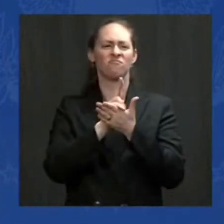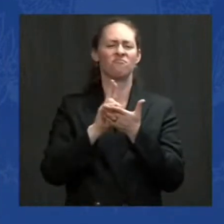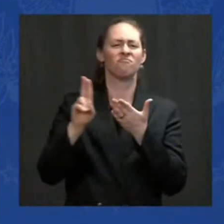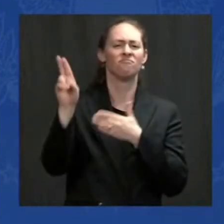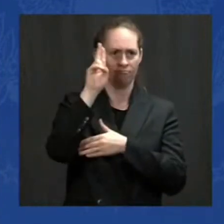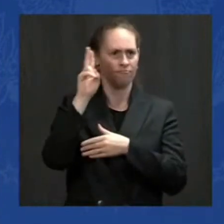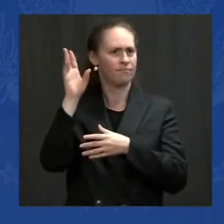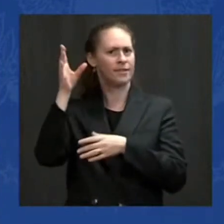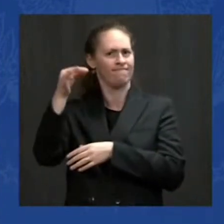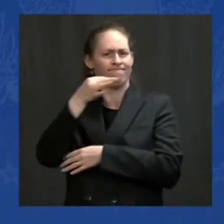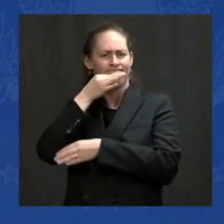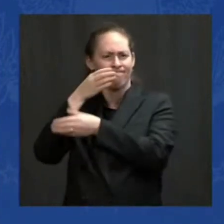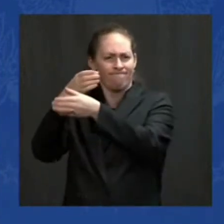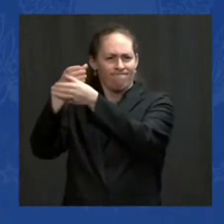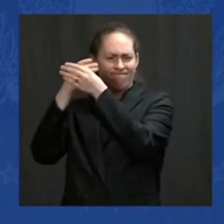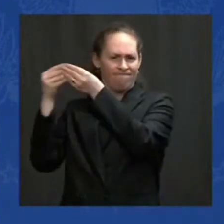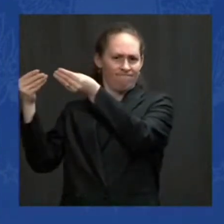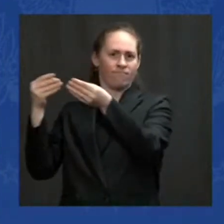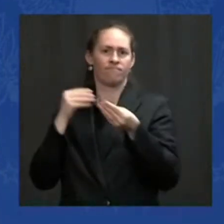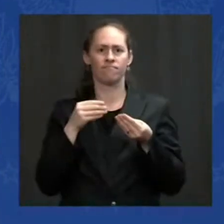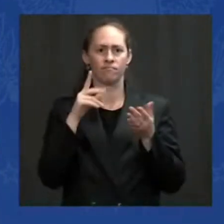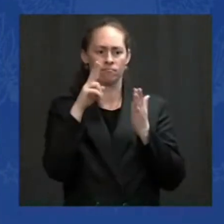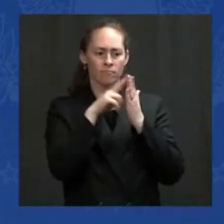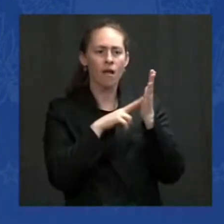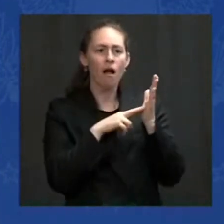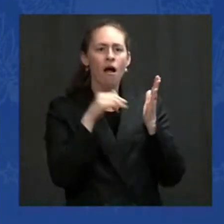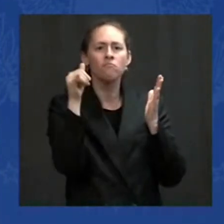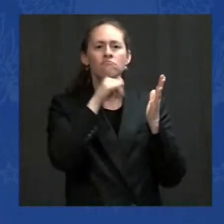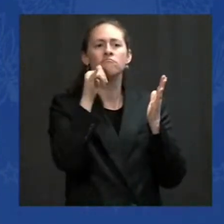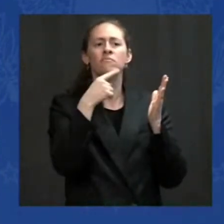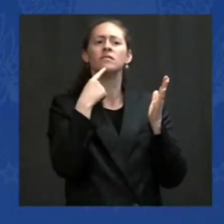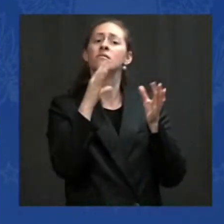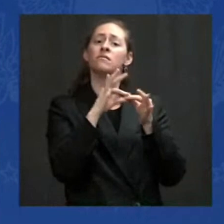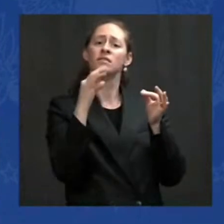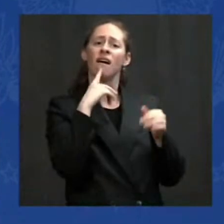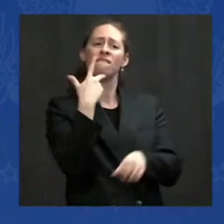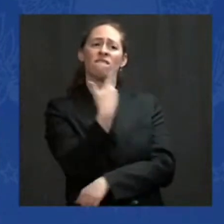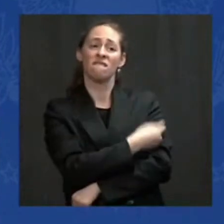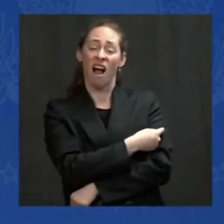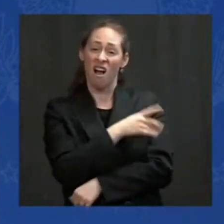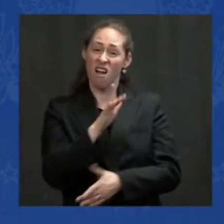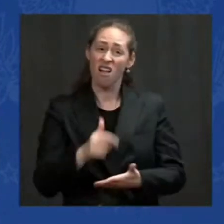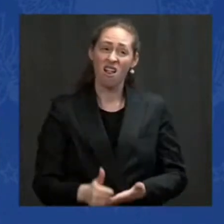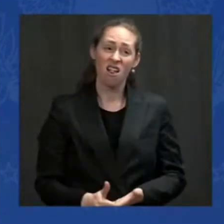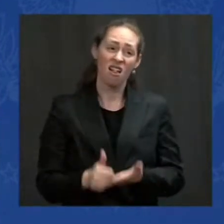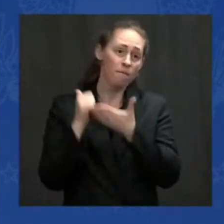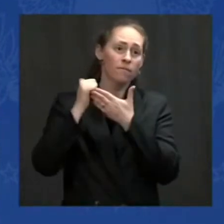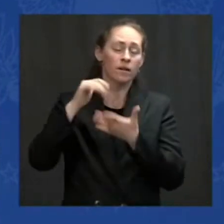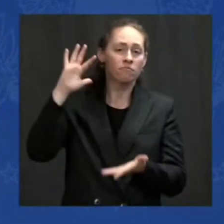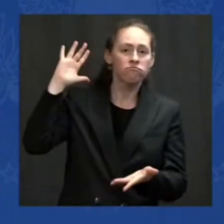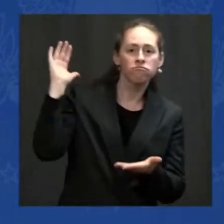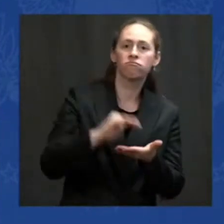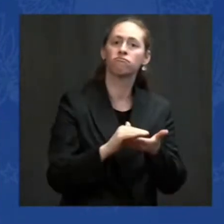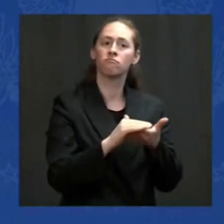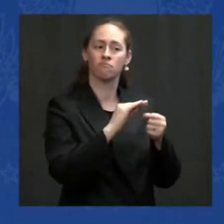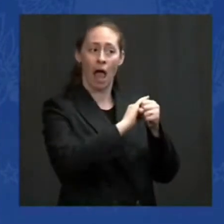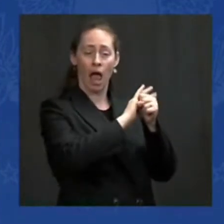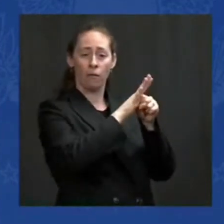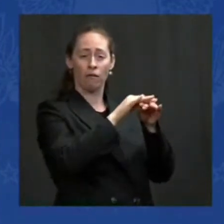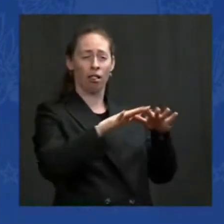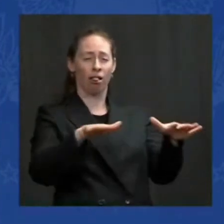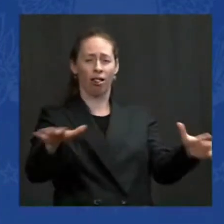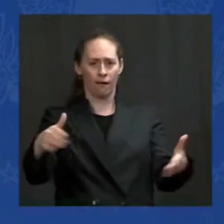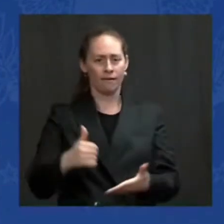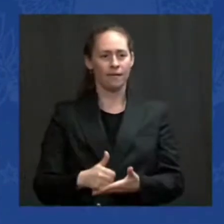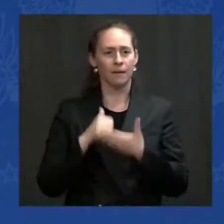the vaccination campaign markedly curbed the U.S. pandemic and concludes the pace at which we have